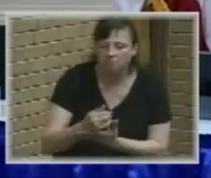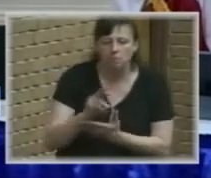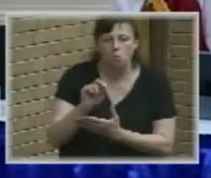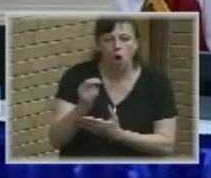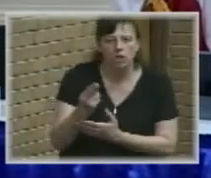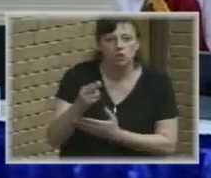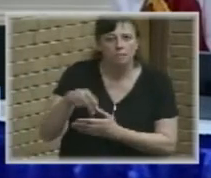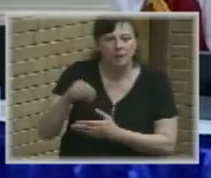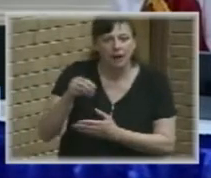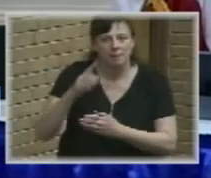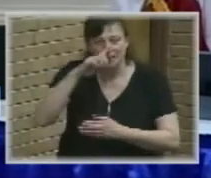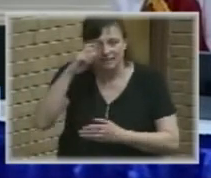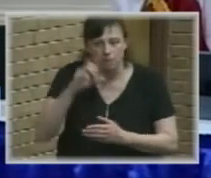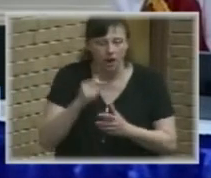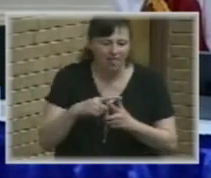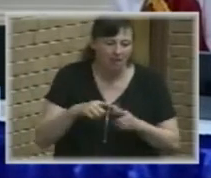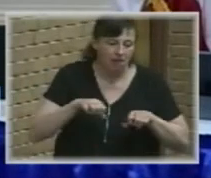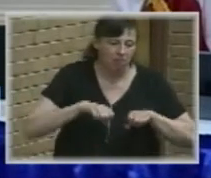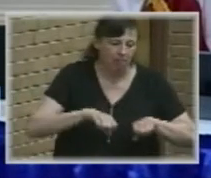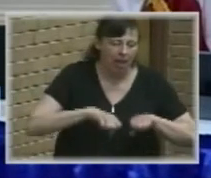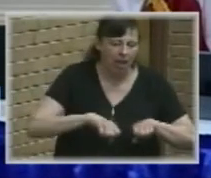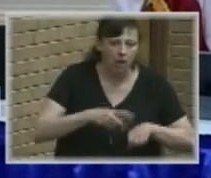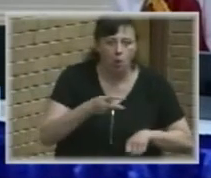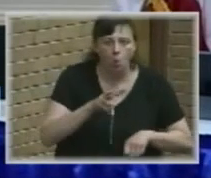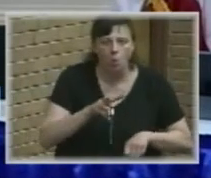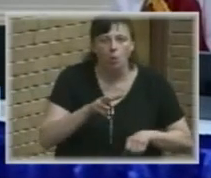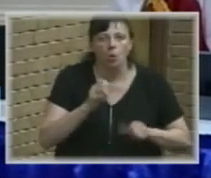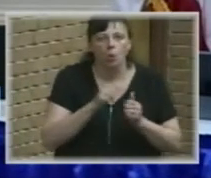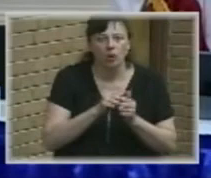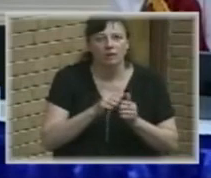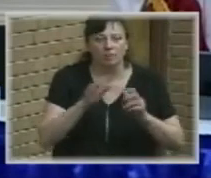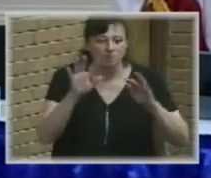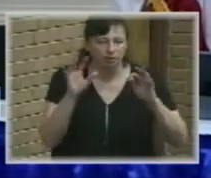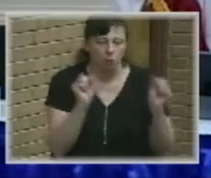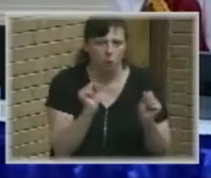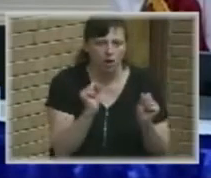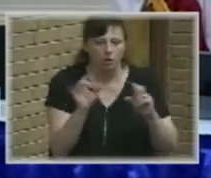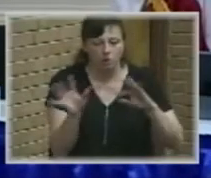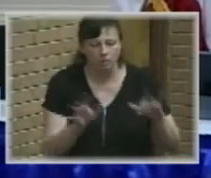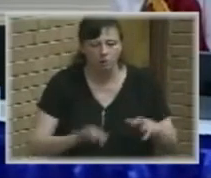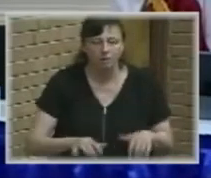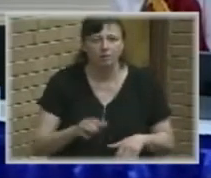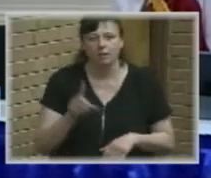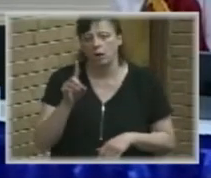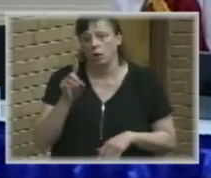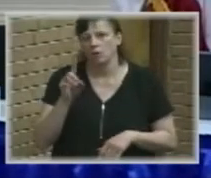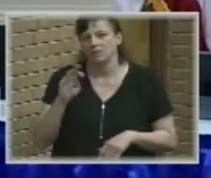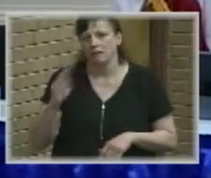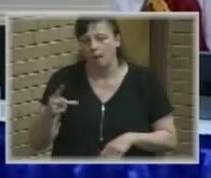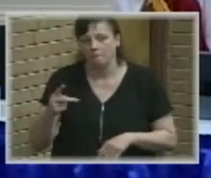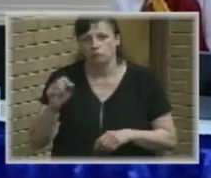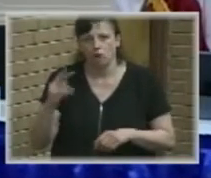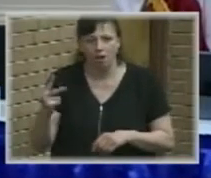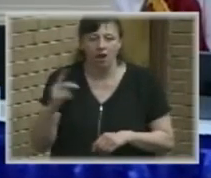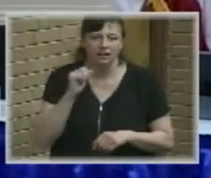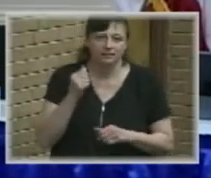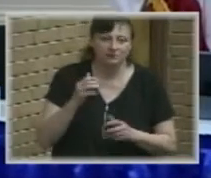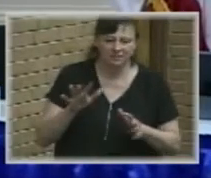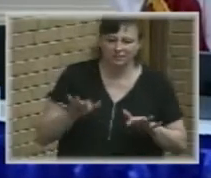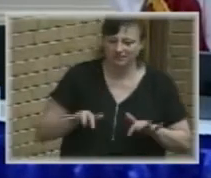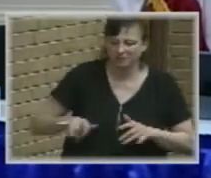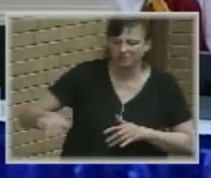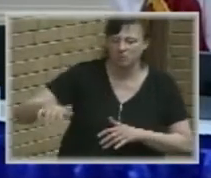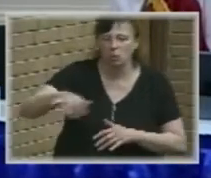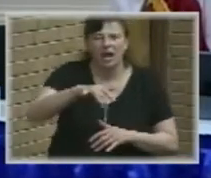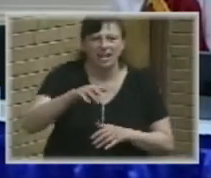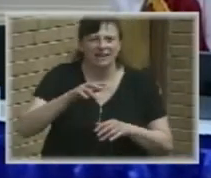then they're plowing sidewalks with the sidewalk plowing attachment in the winter. And our dump trucks are spreading some of that nasty salt